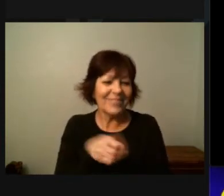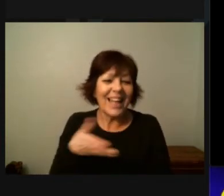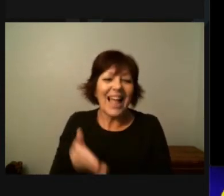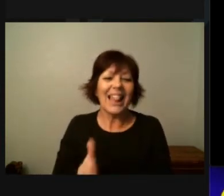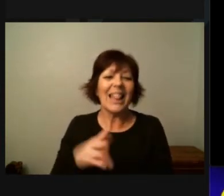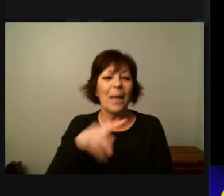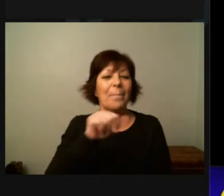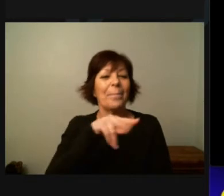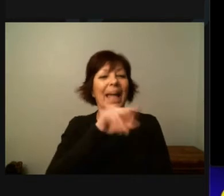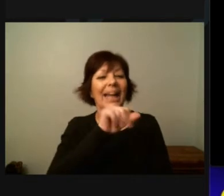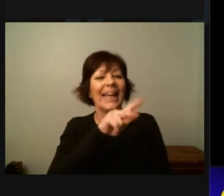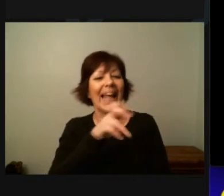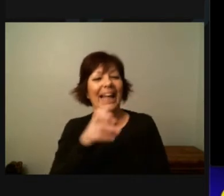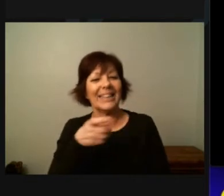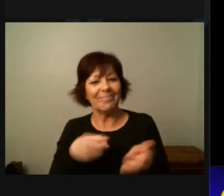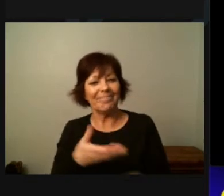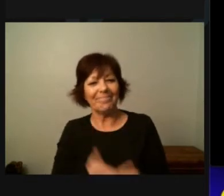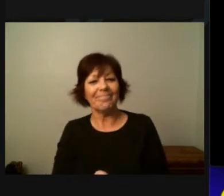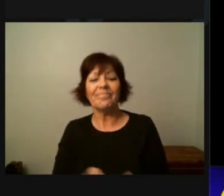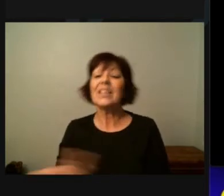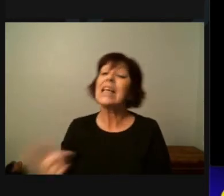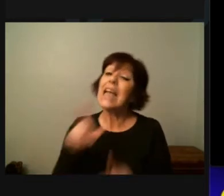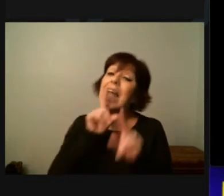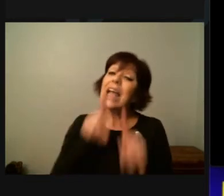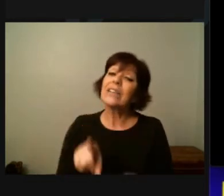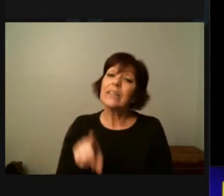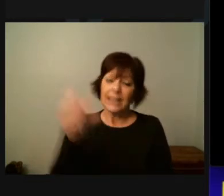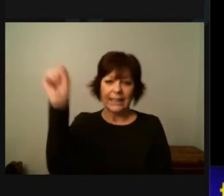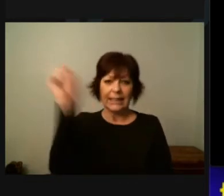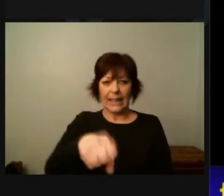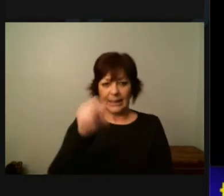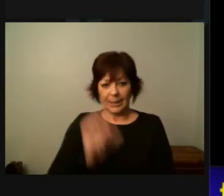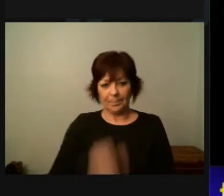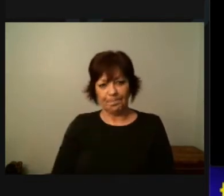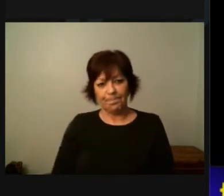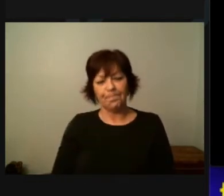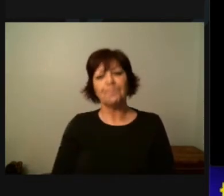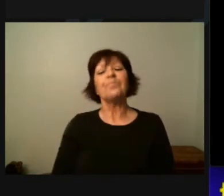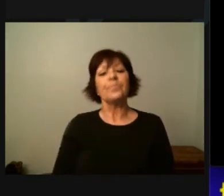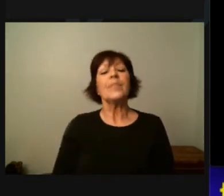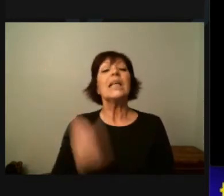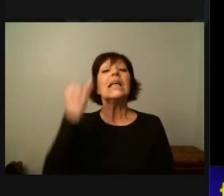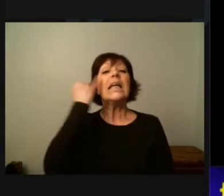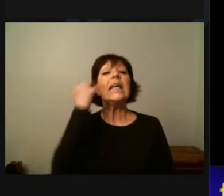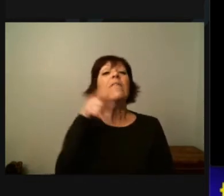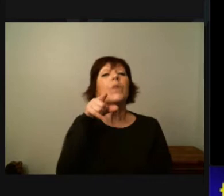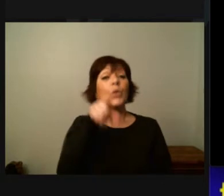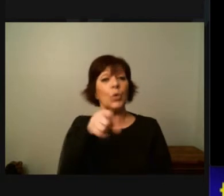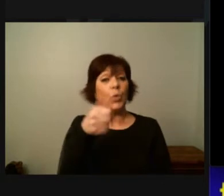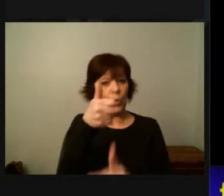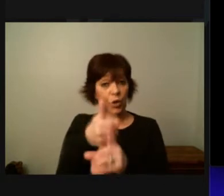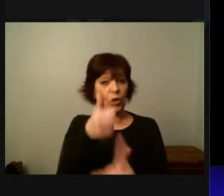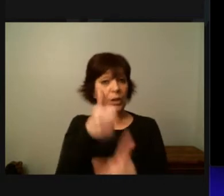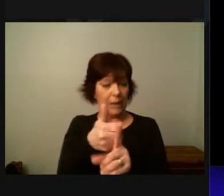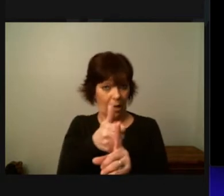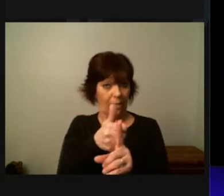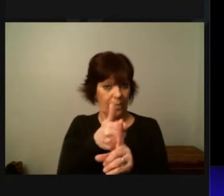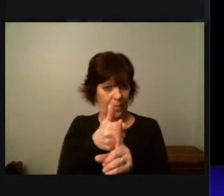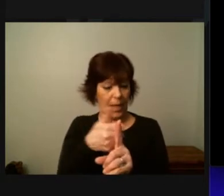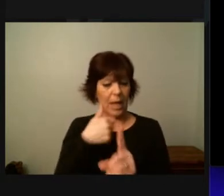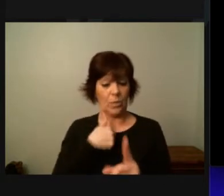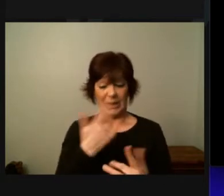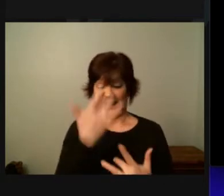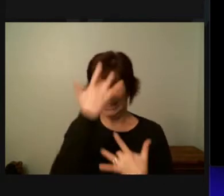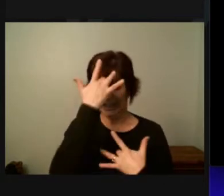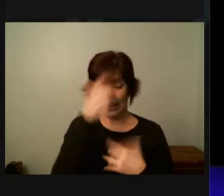one from the health department. So the answer to that is absolutely. So if you were treated for COVID-19,